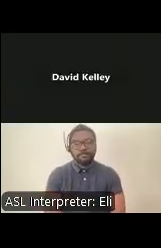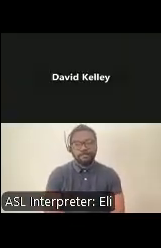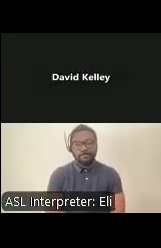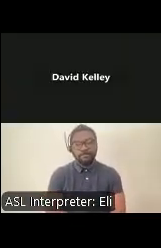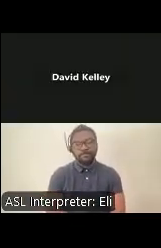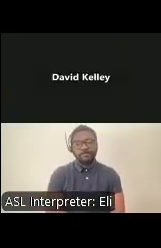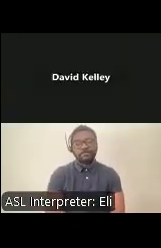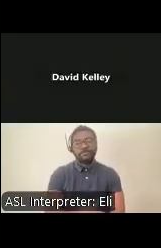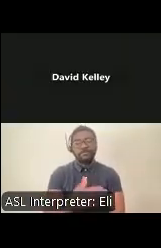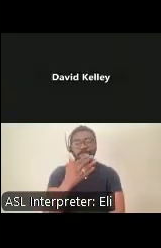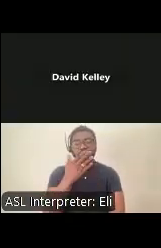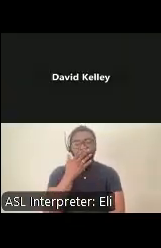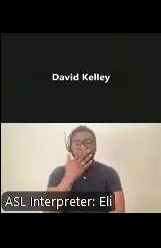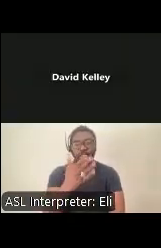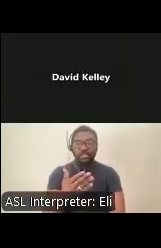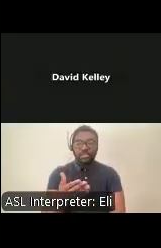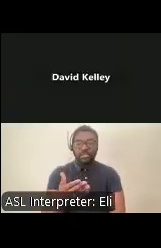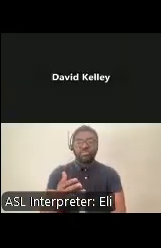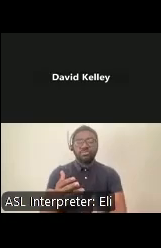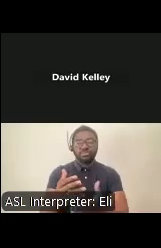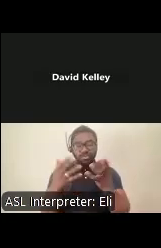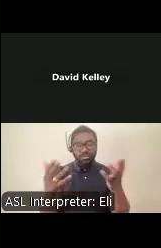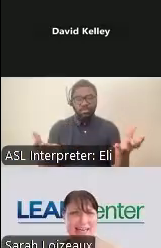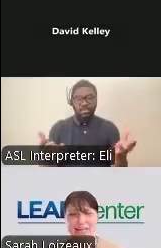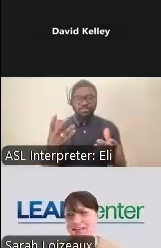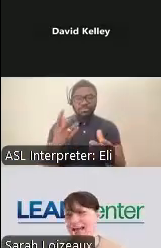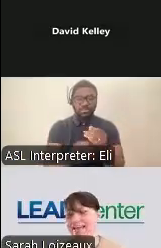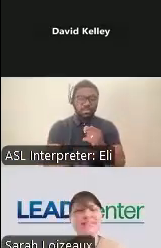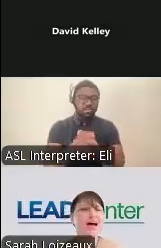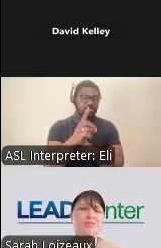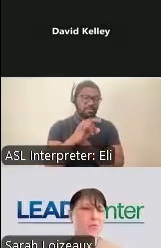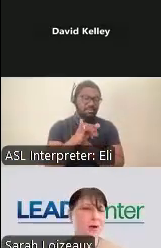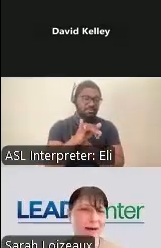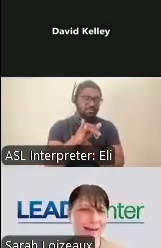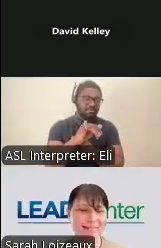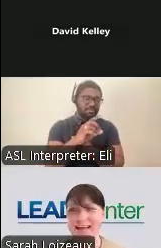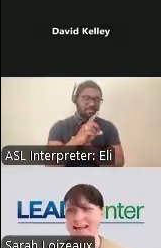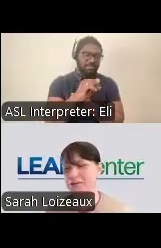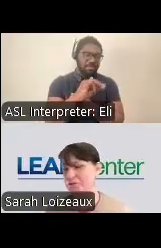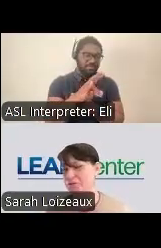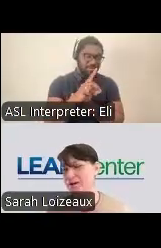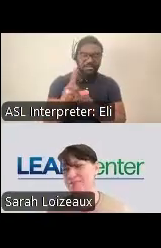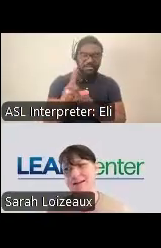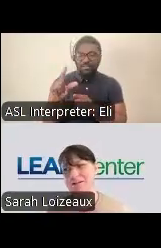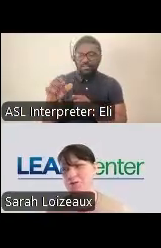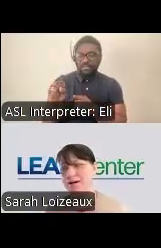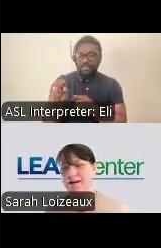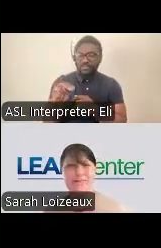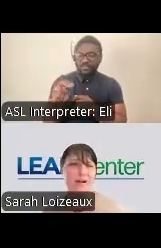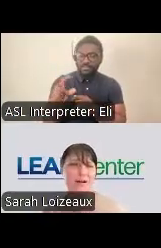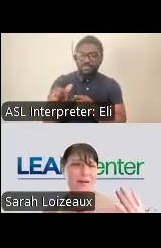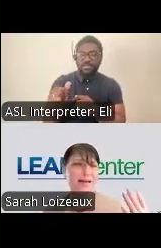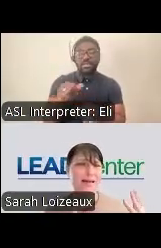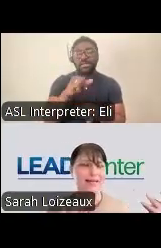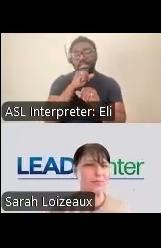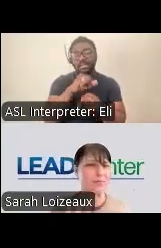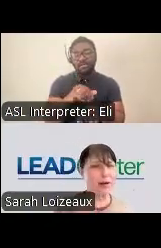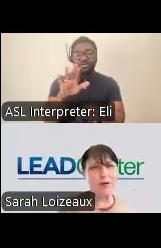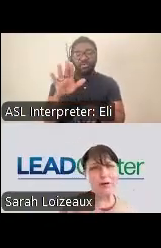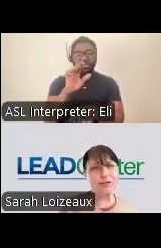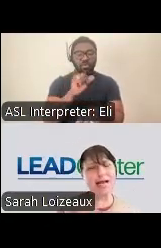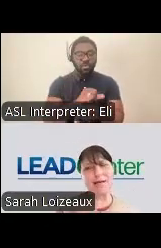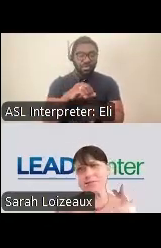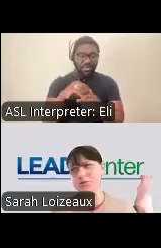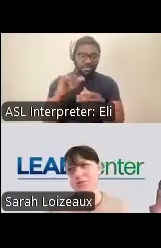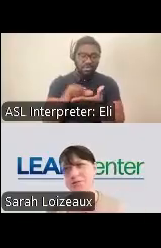Thank you so much, both Lindsay and David. I love the work that you have done in New York, from the